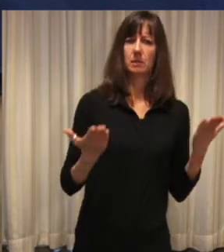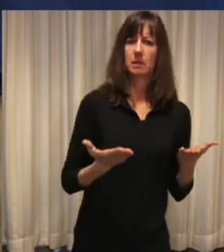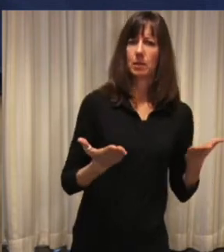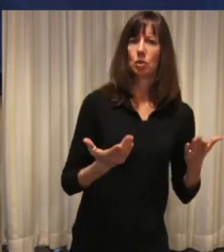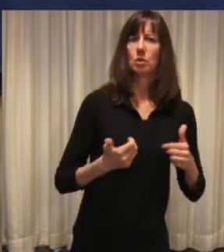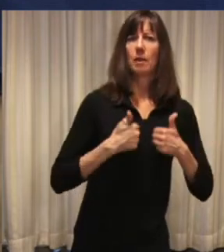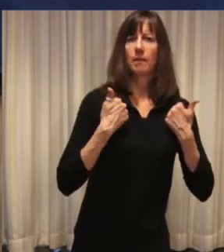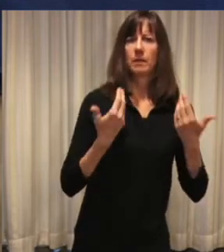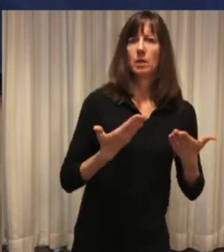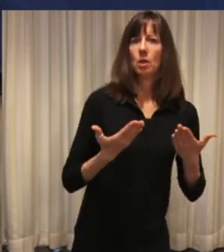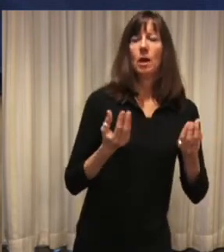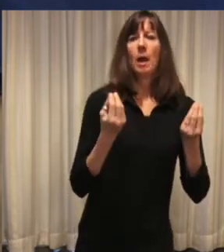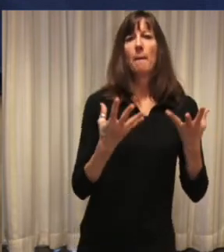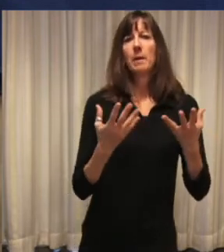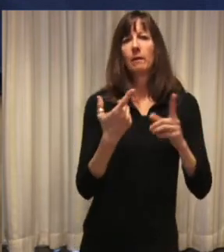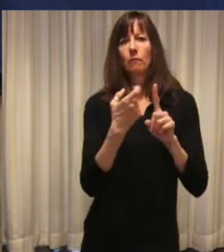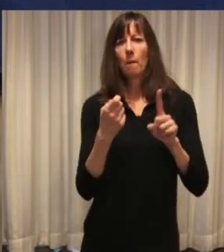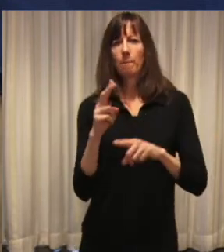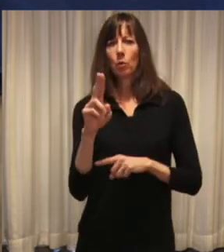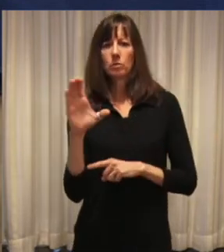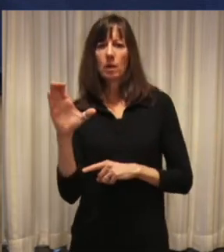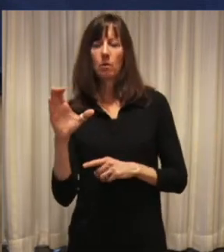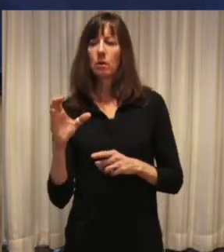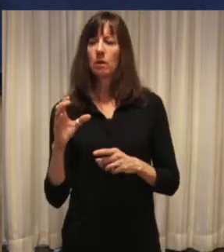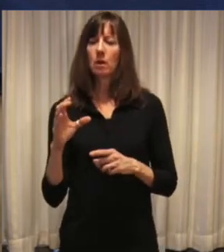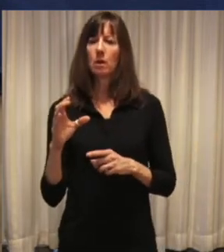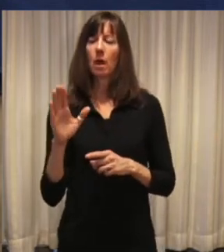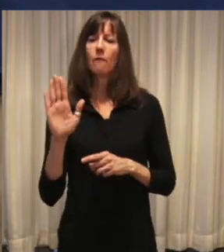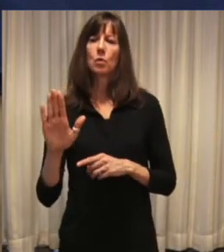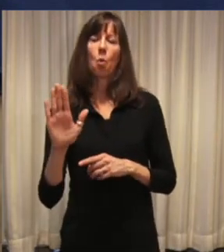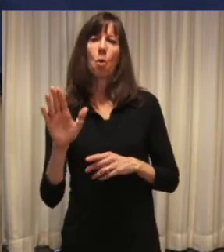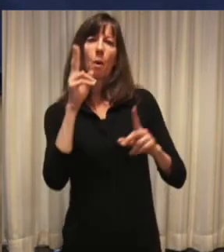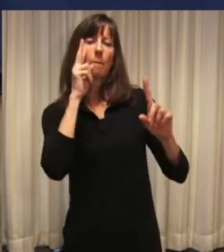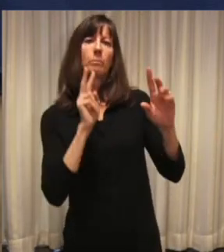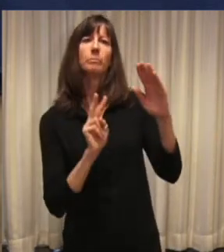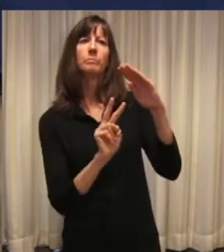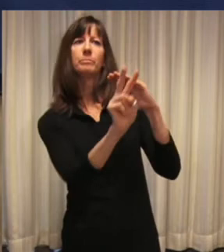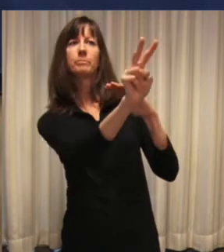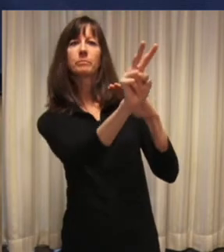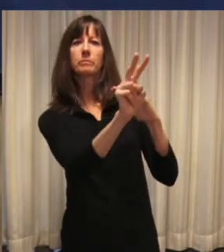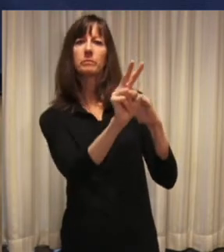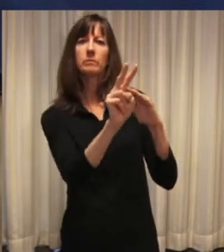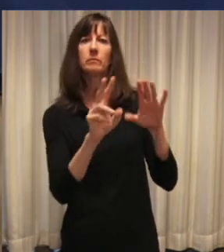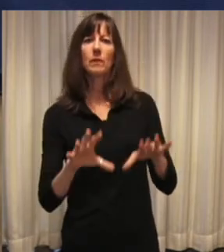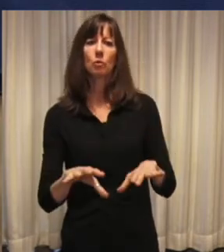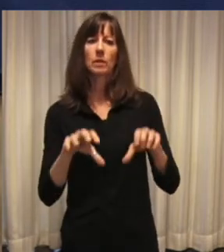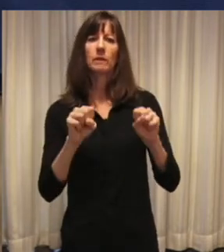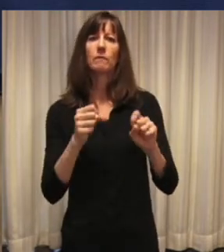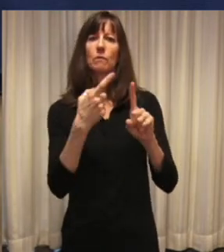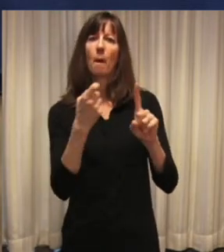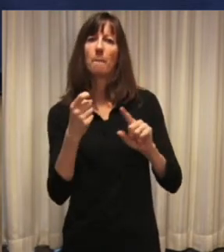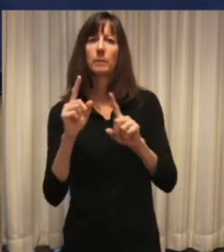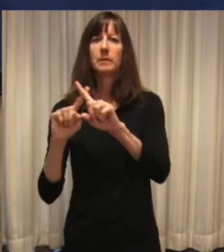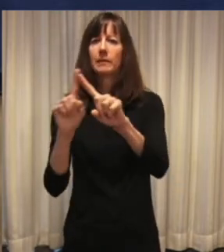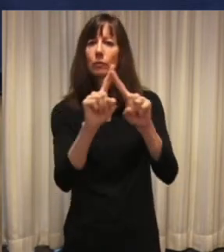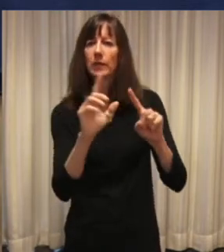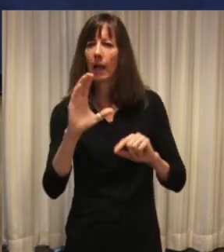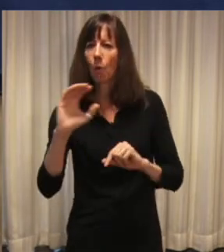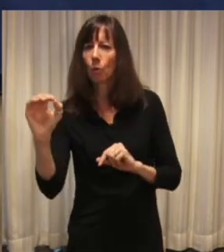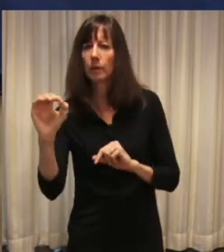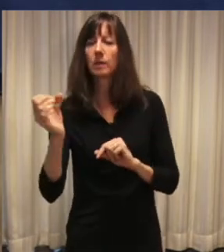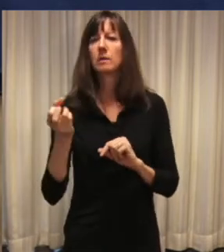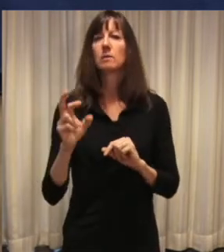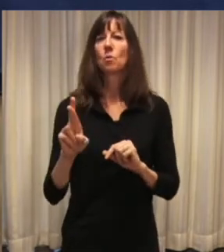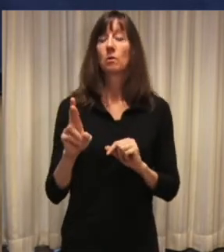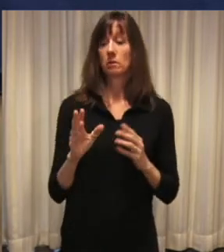your projections based on taking up slack from other counties, not countries, especially Orange County? Great question. Right now, all